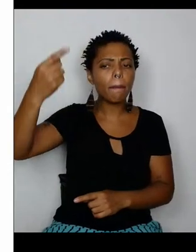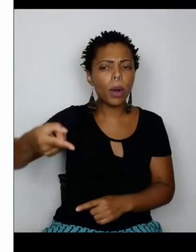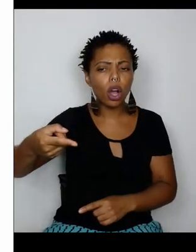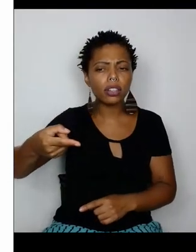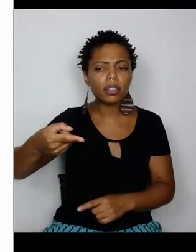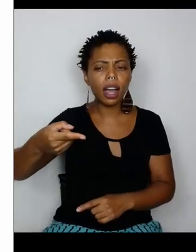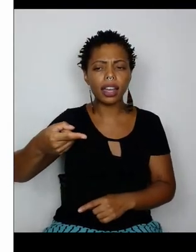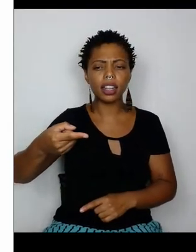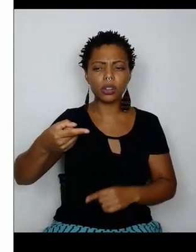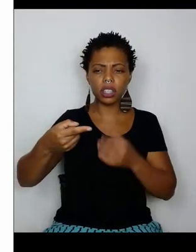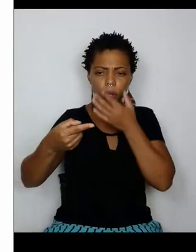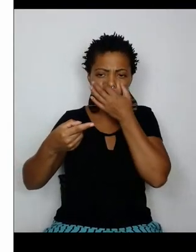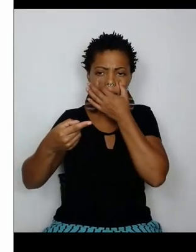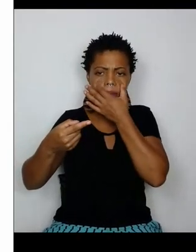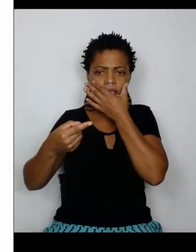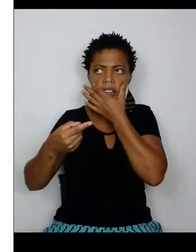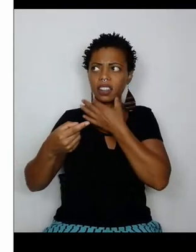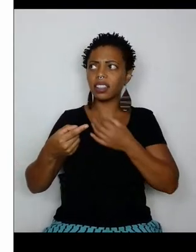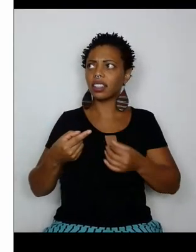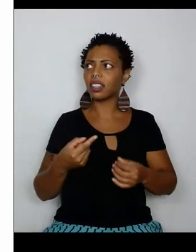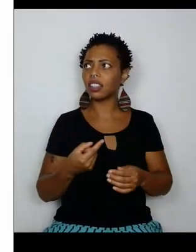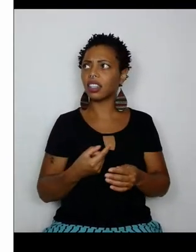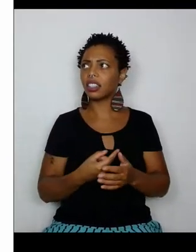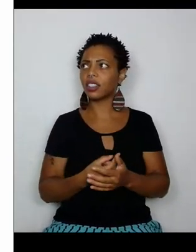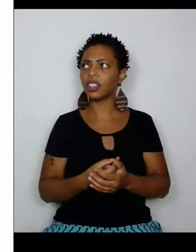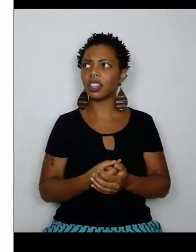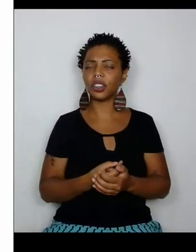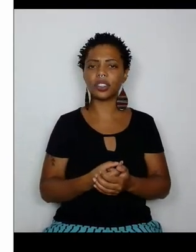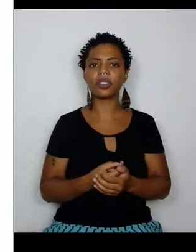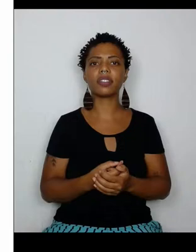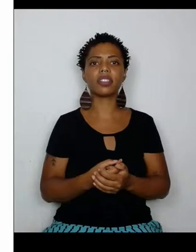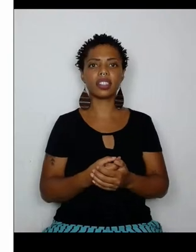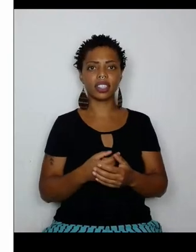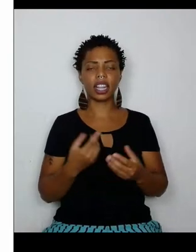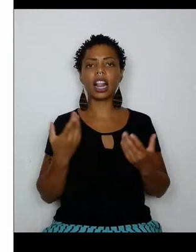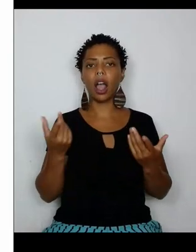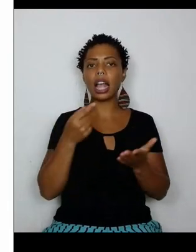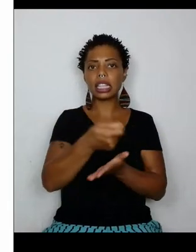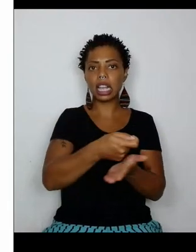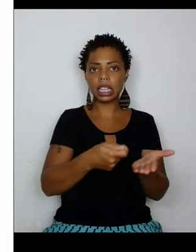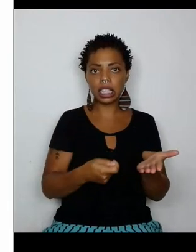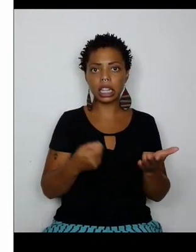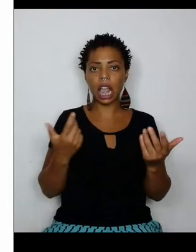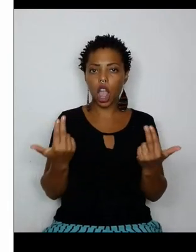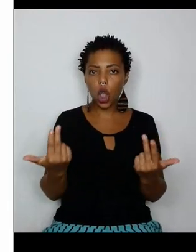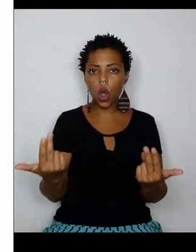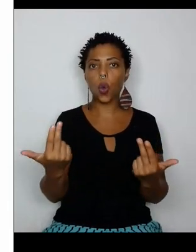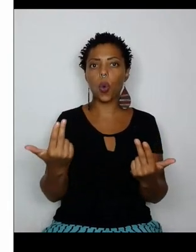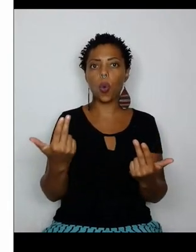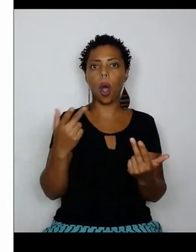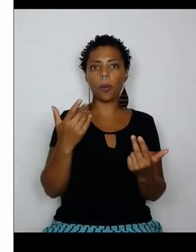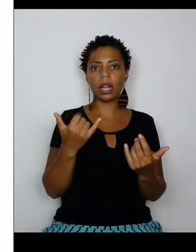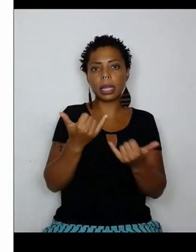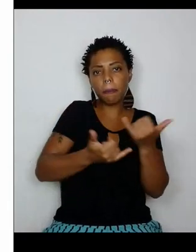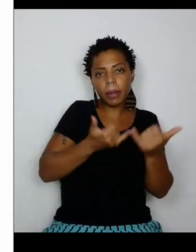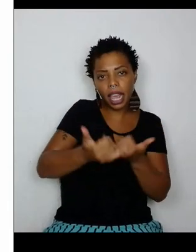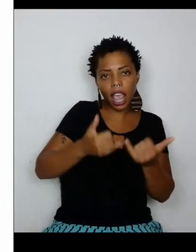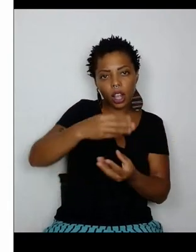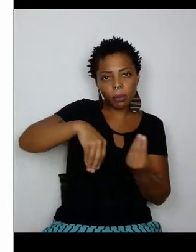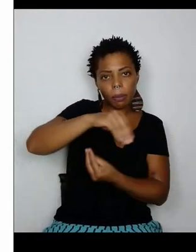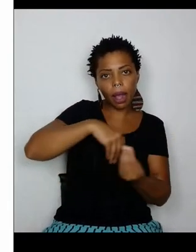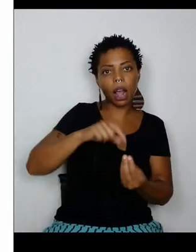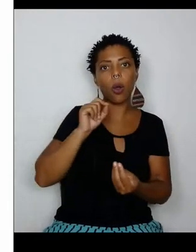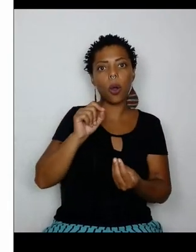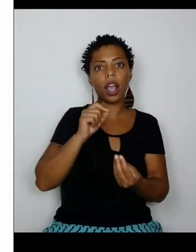as this suggests writing that resembles a kaleidoscope foregrounds shifts in tone doubled identities and